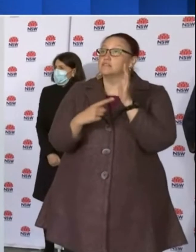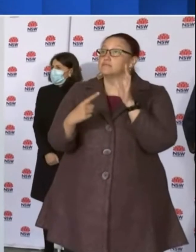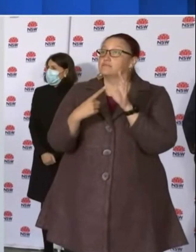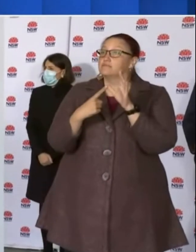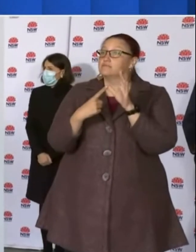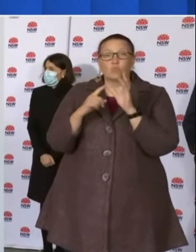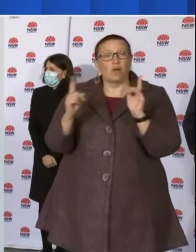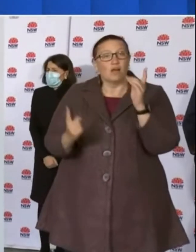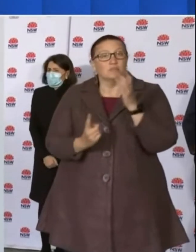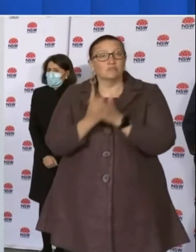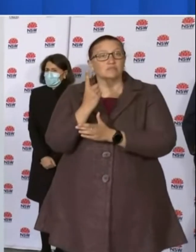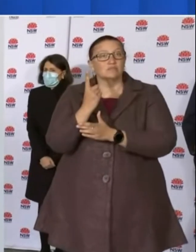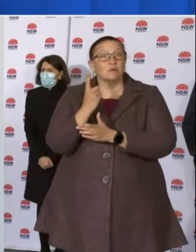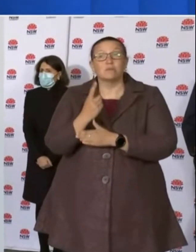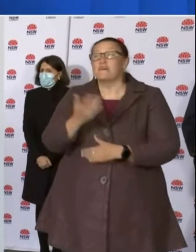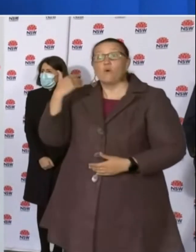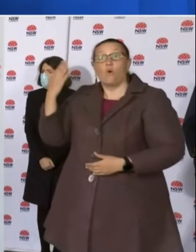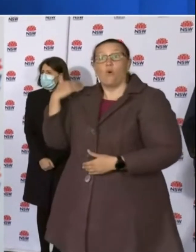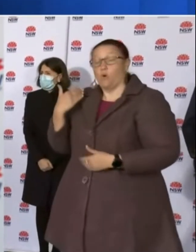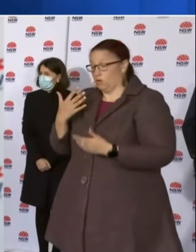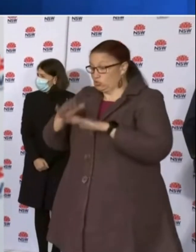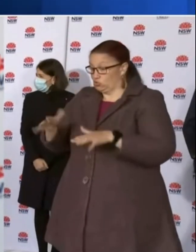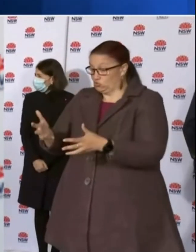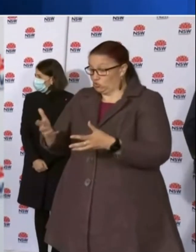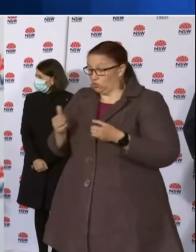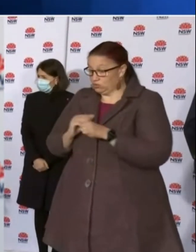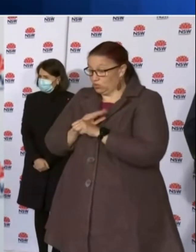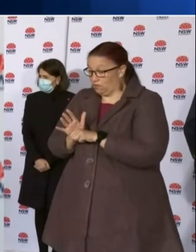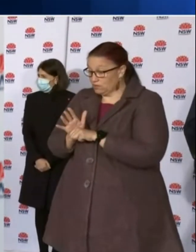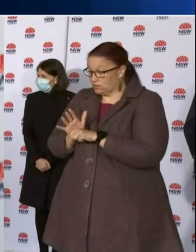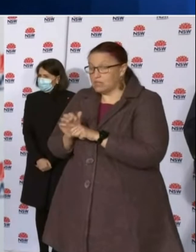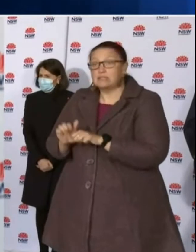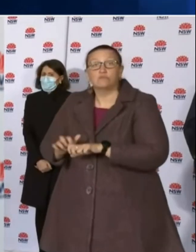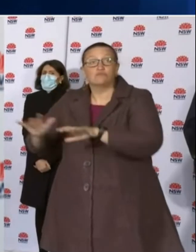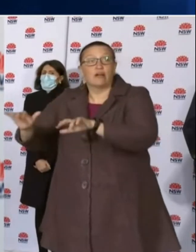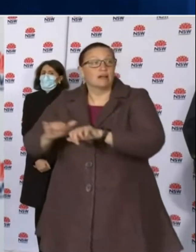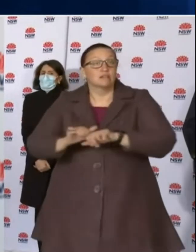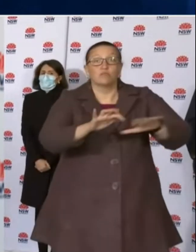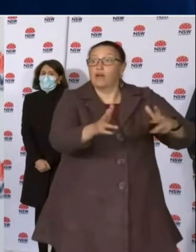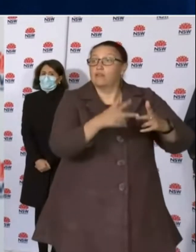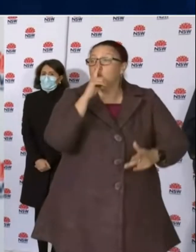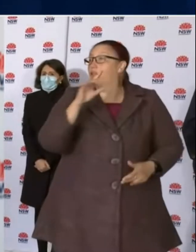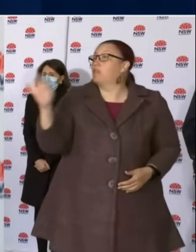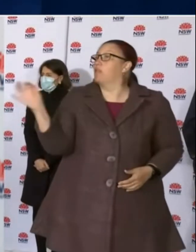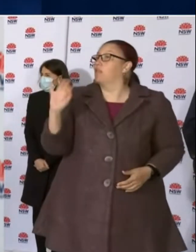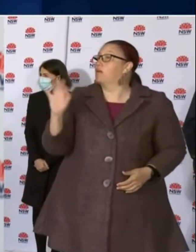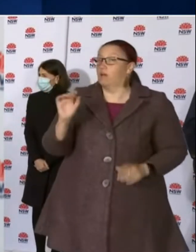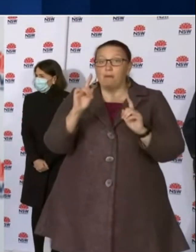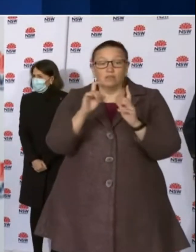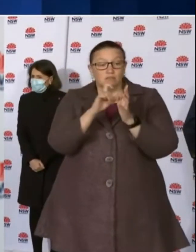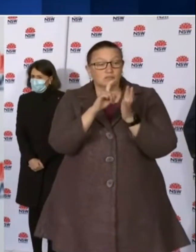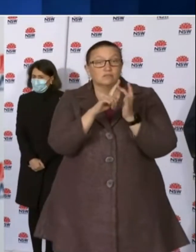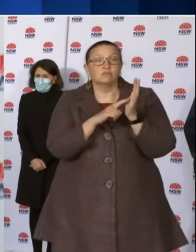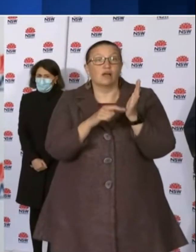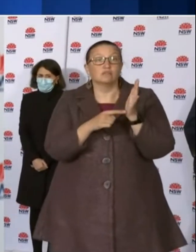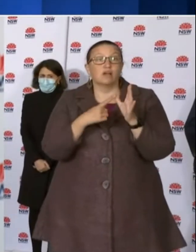children spreading, which is not the characteristic we'd observed with the previous strains. So that means we need to rethink and think about